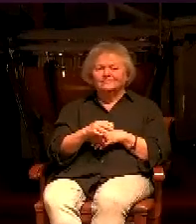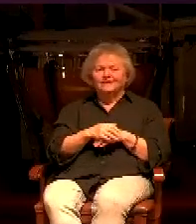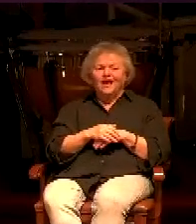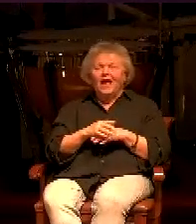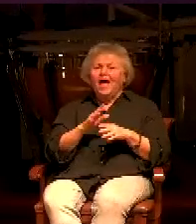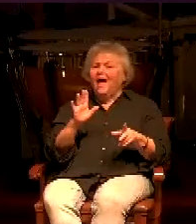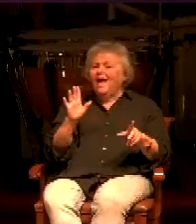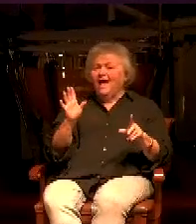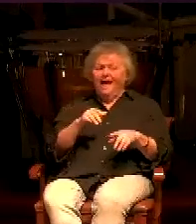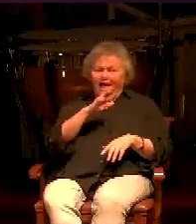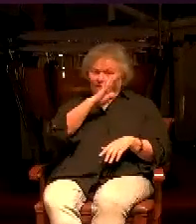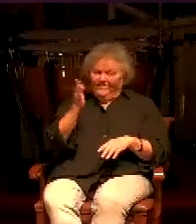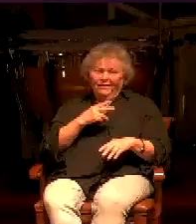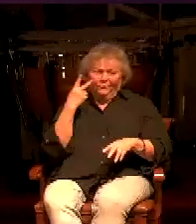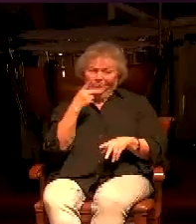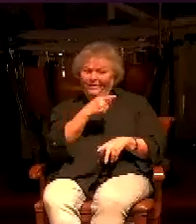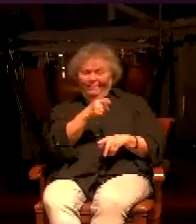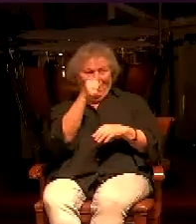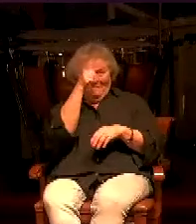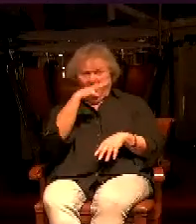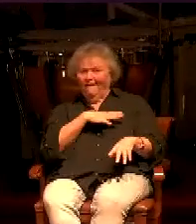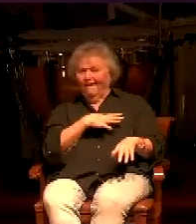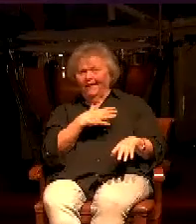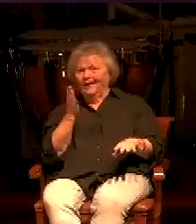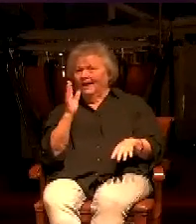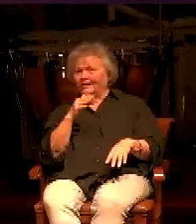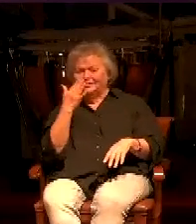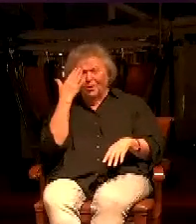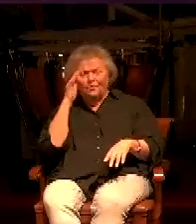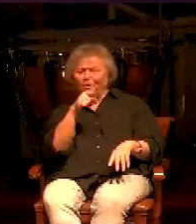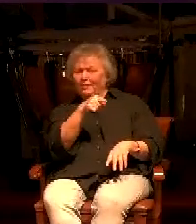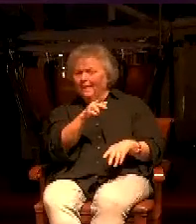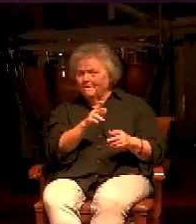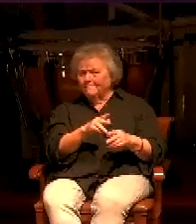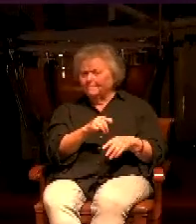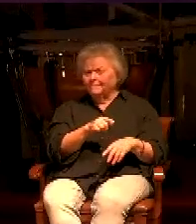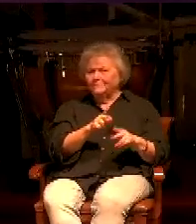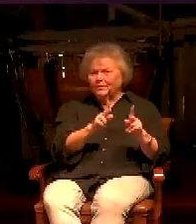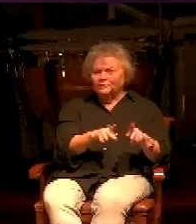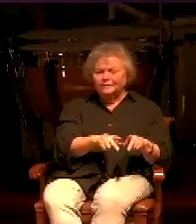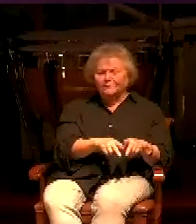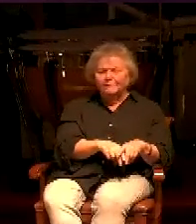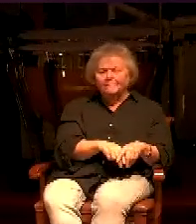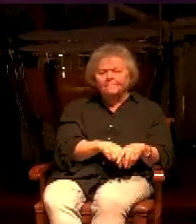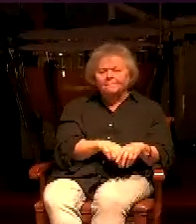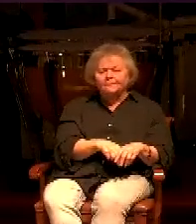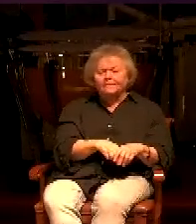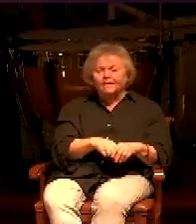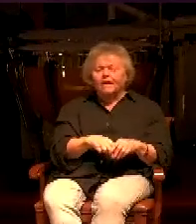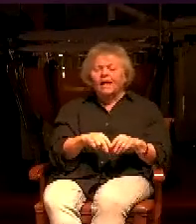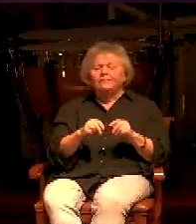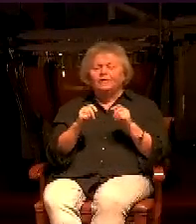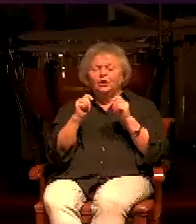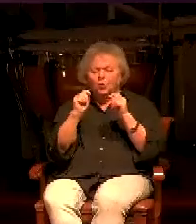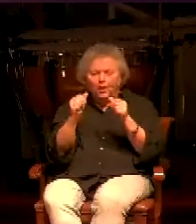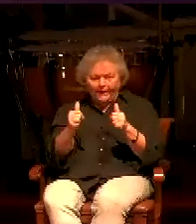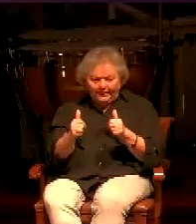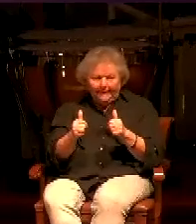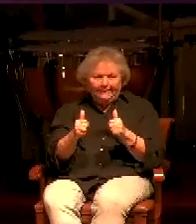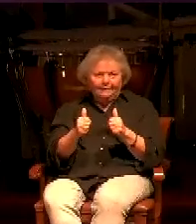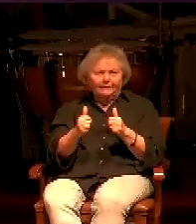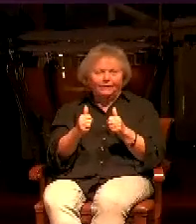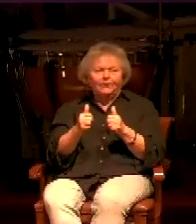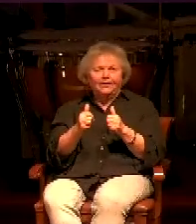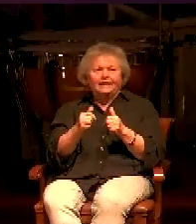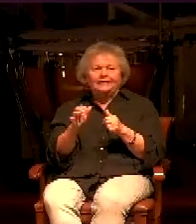promise I've never seen him before. I don't know who this man is." Notice what it says. And immediately, while he was still speaking, the rooster